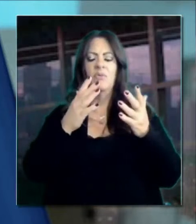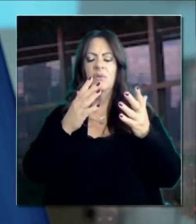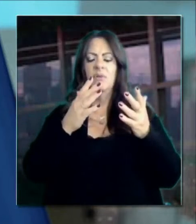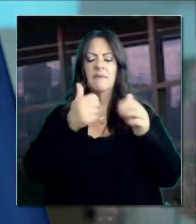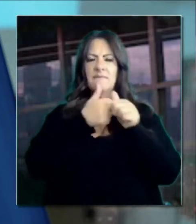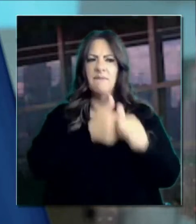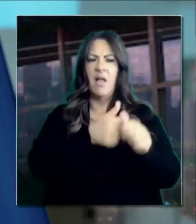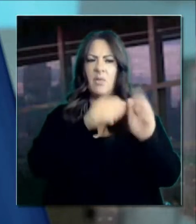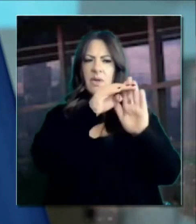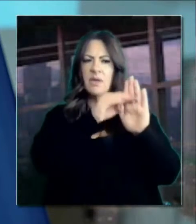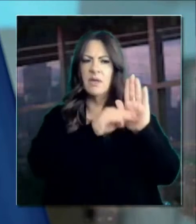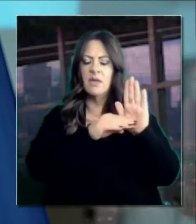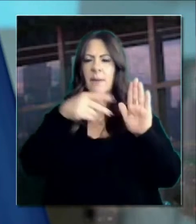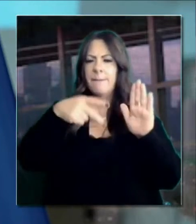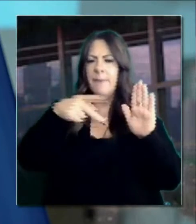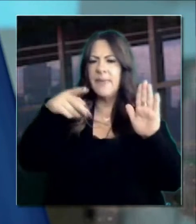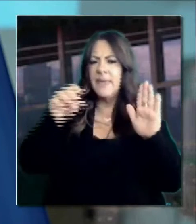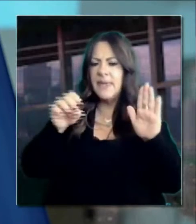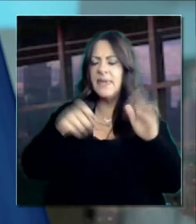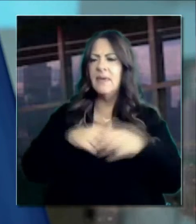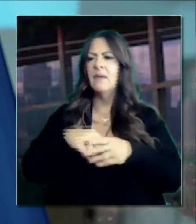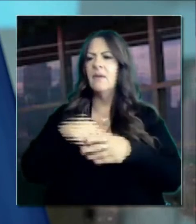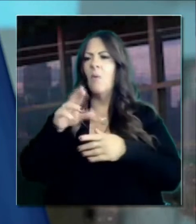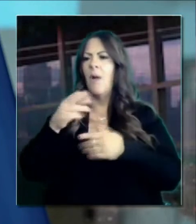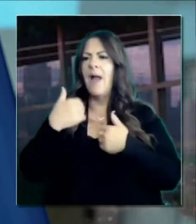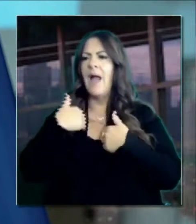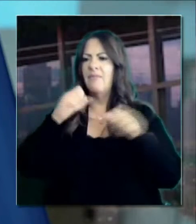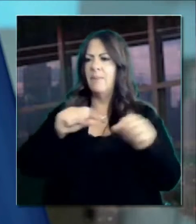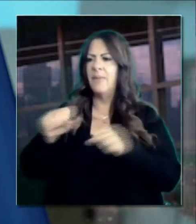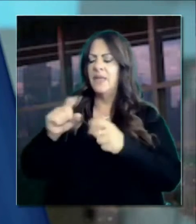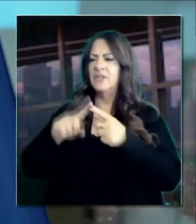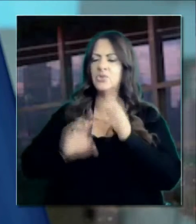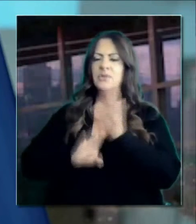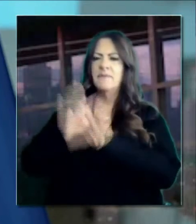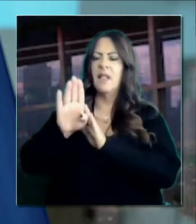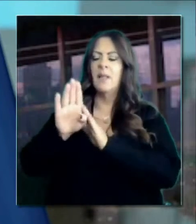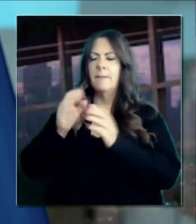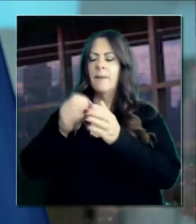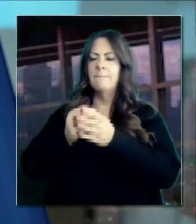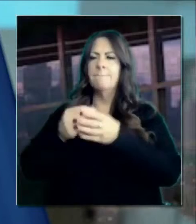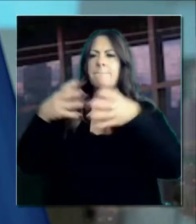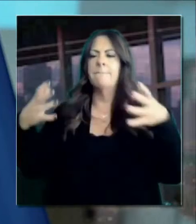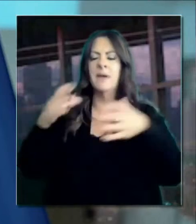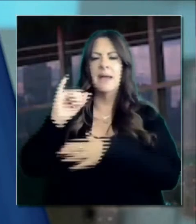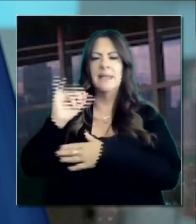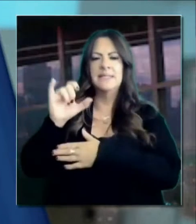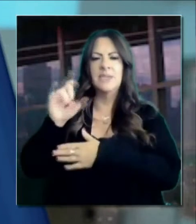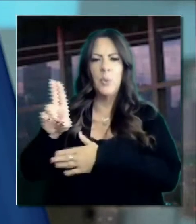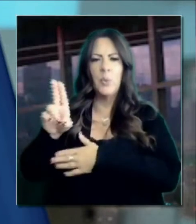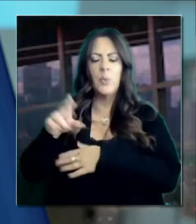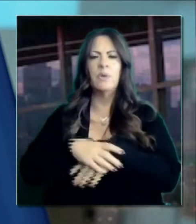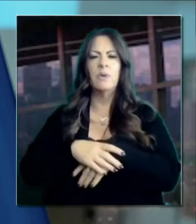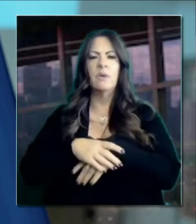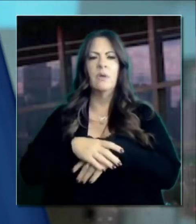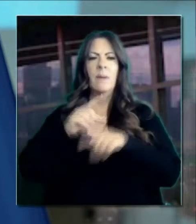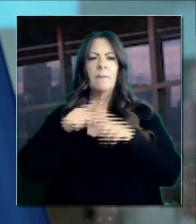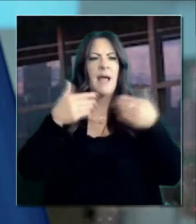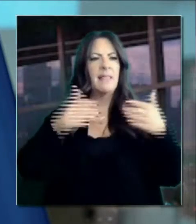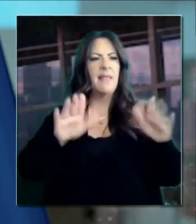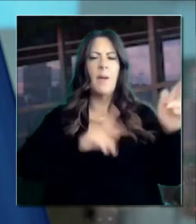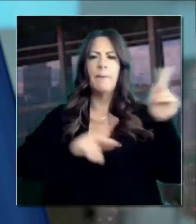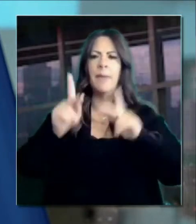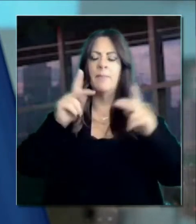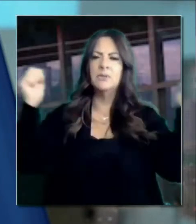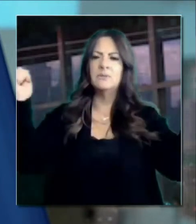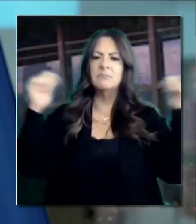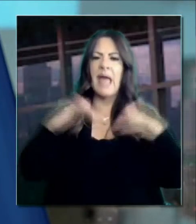adequate PPE or ICU capacity, that we were holding large events with tens of thousands of people. Some folks, and it sounds